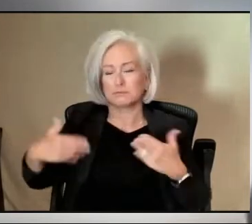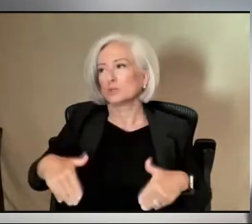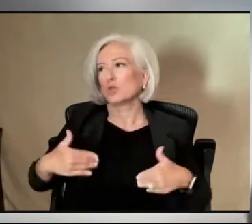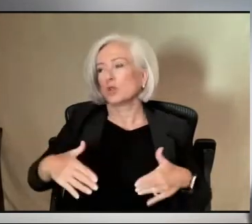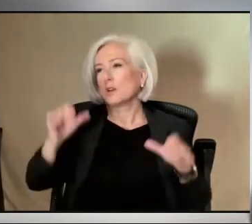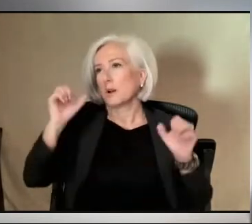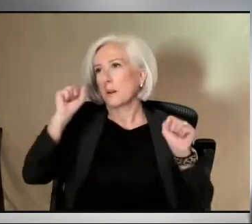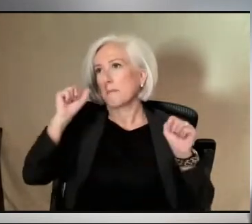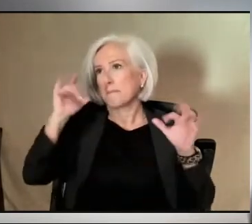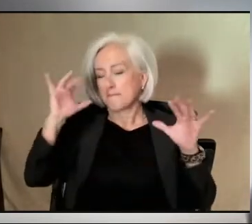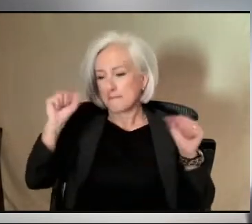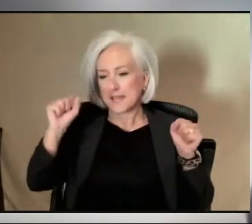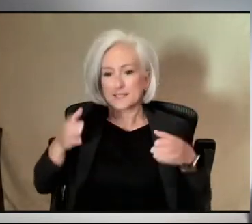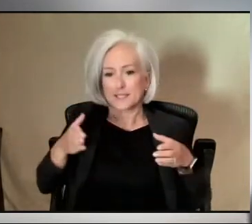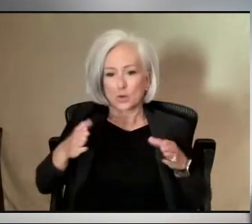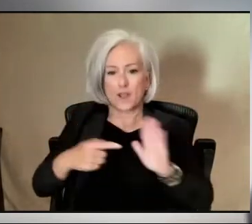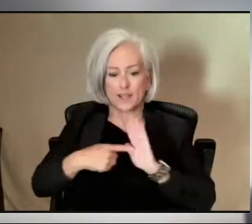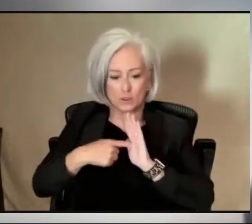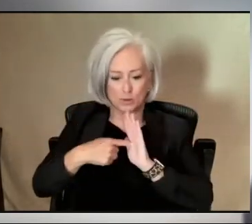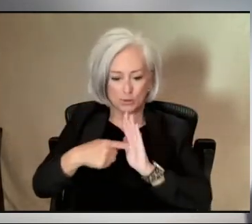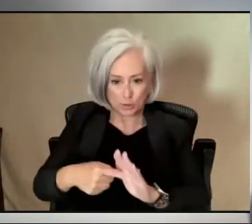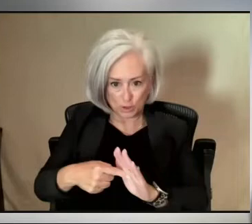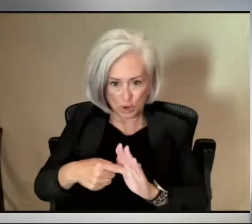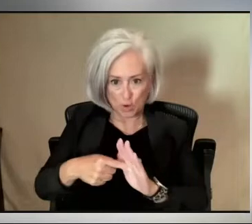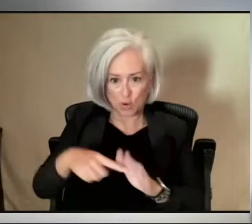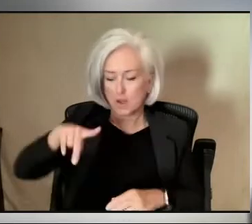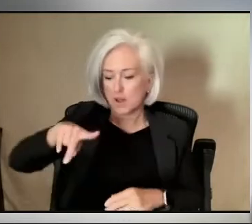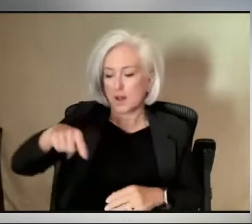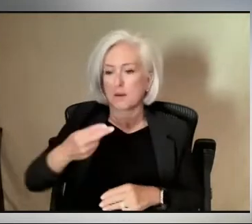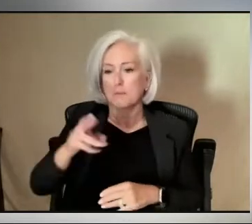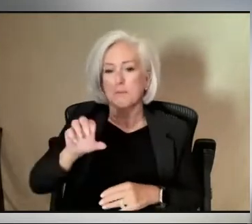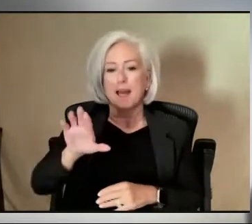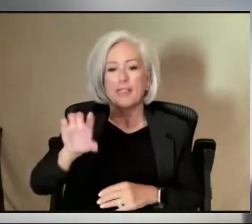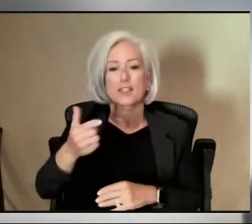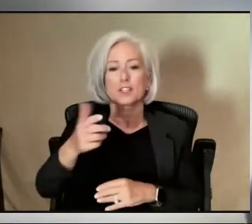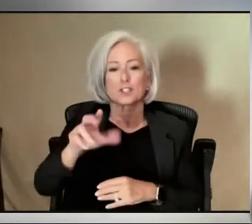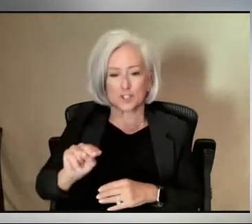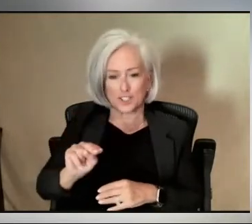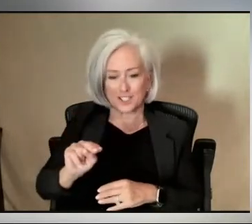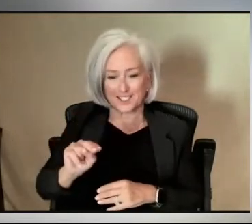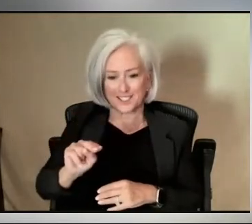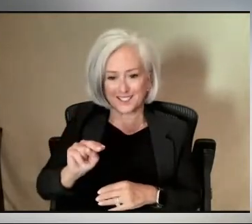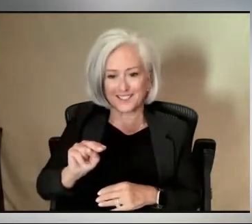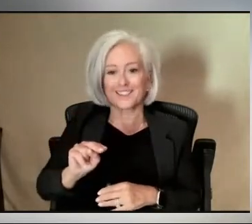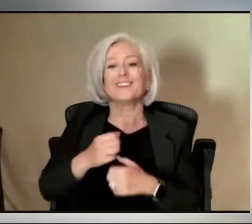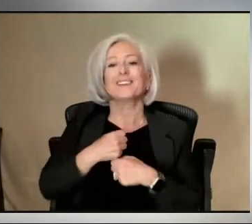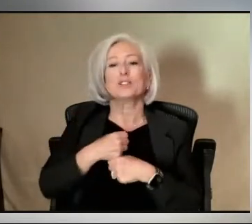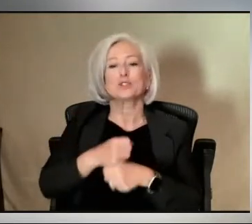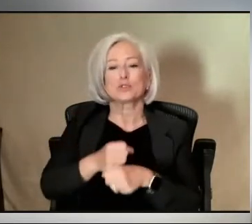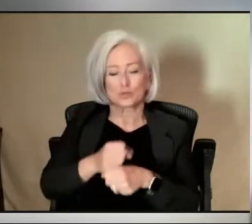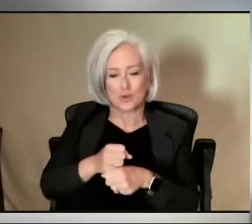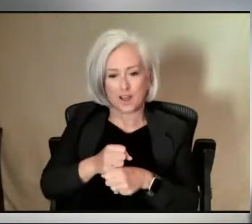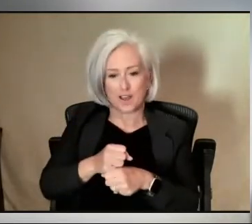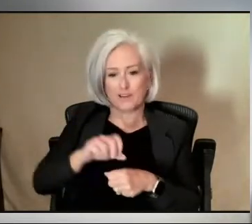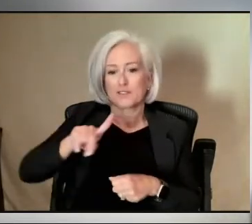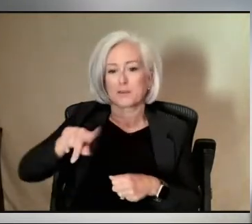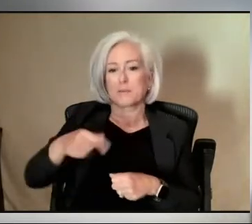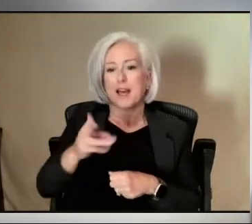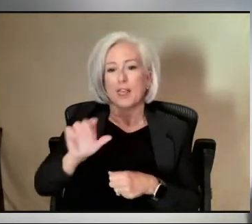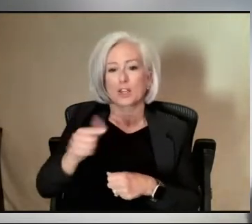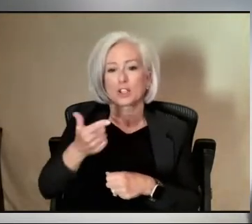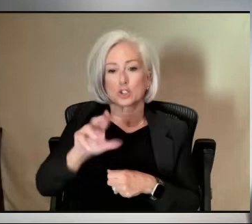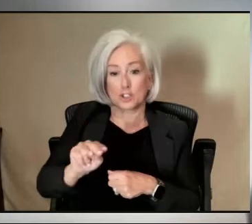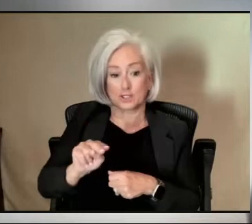displaying a pathogen-derived antigen. That's a mouthful, but basically that piece of the